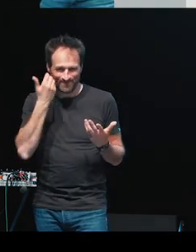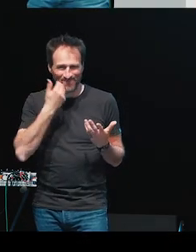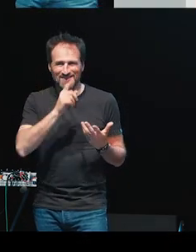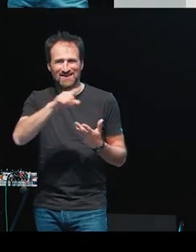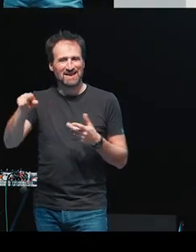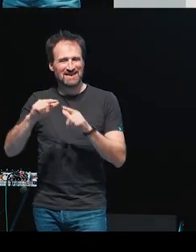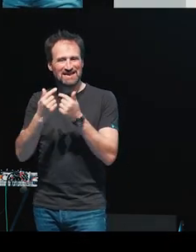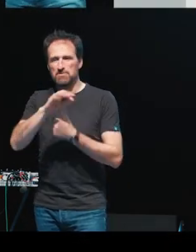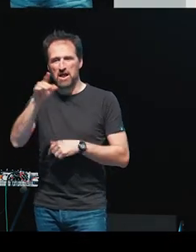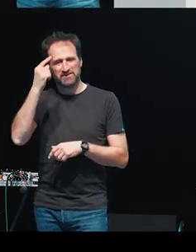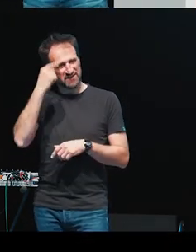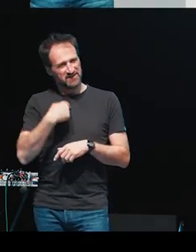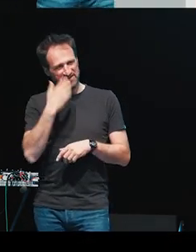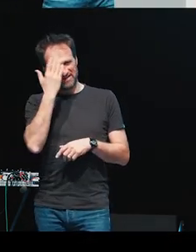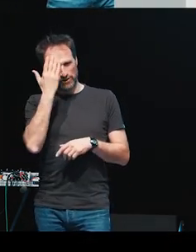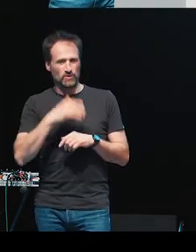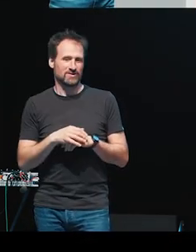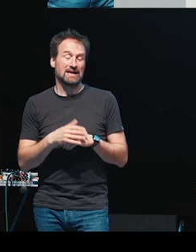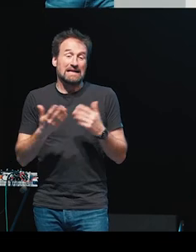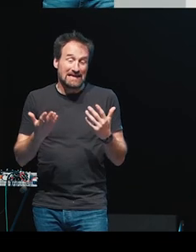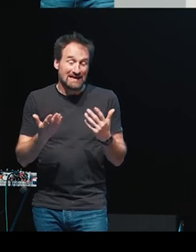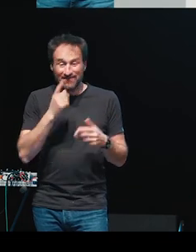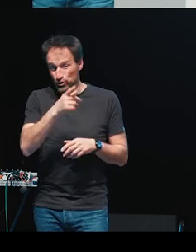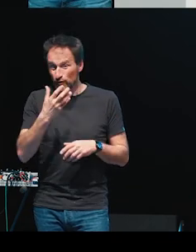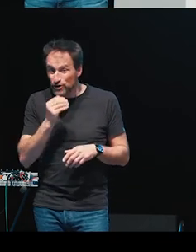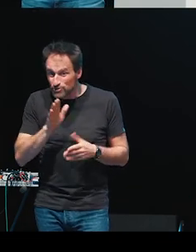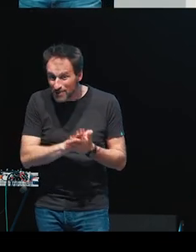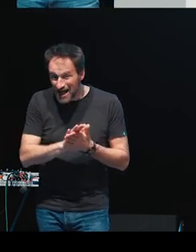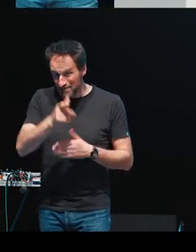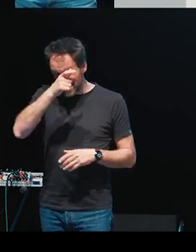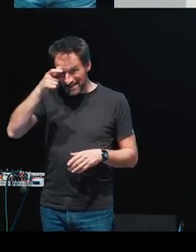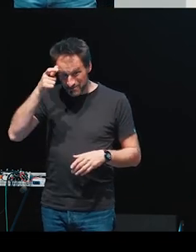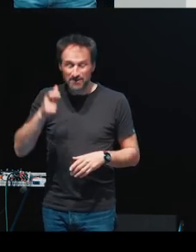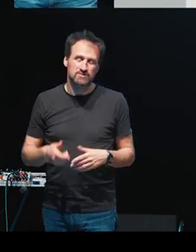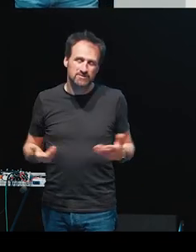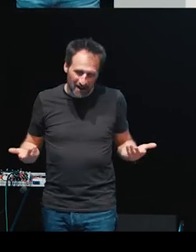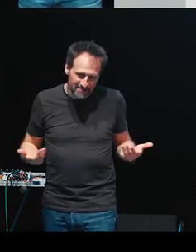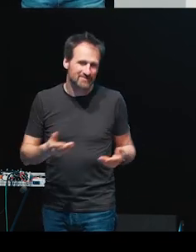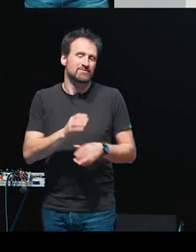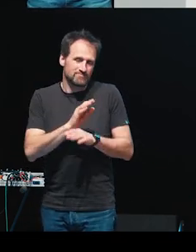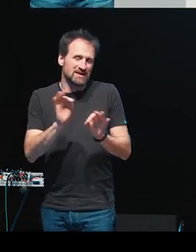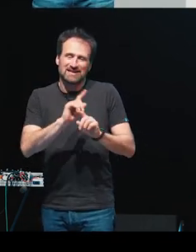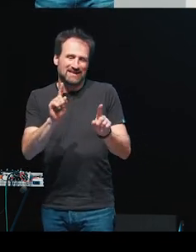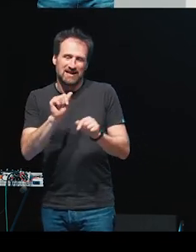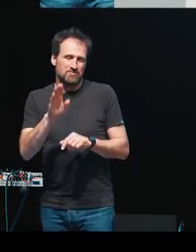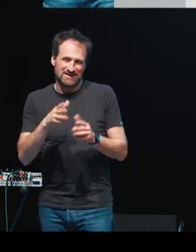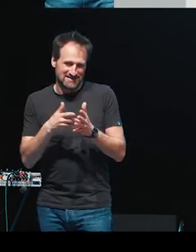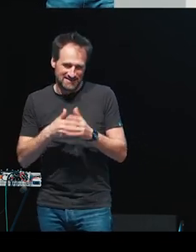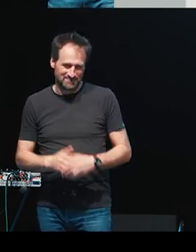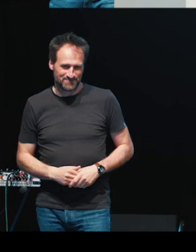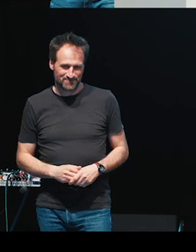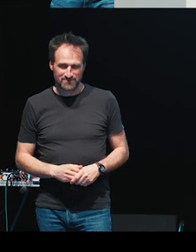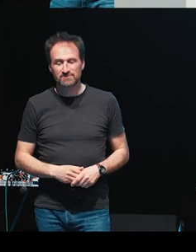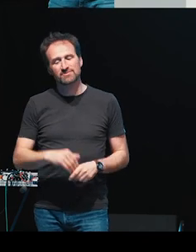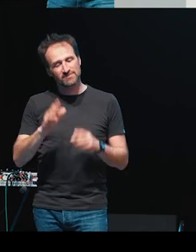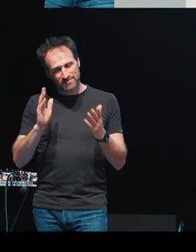Process of A/B testing. So this is something which I think worked really well. One is start with an hypothesis. What